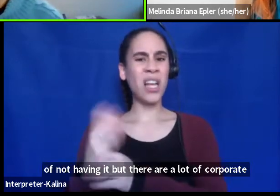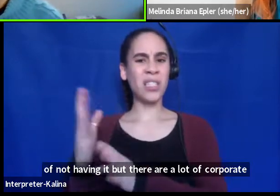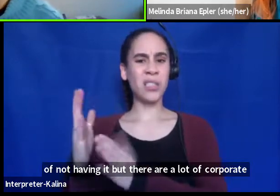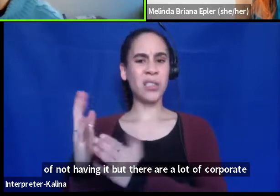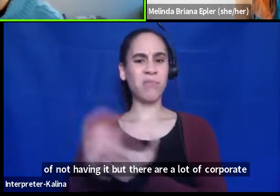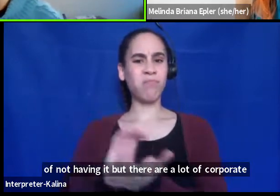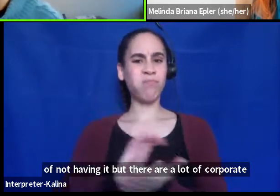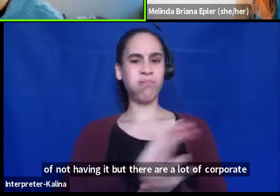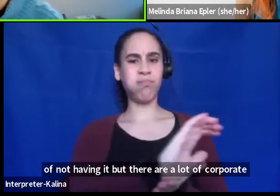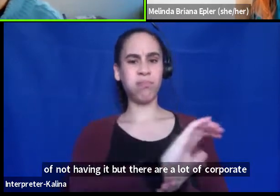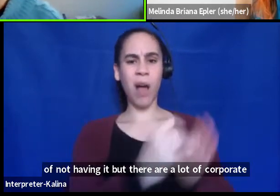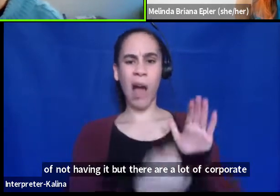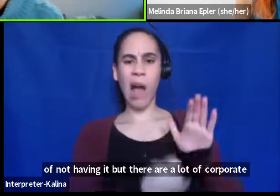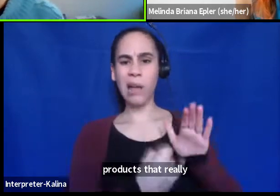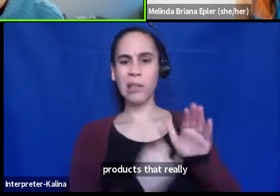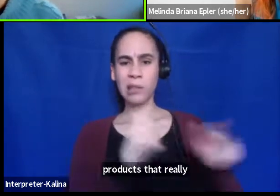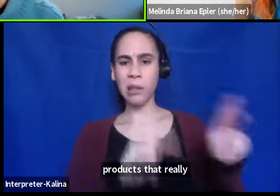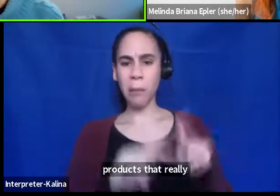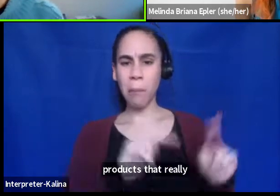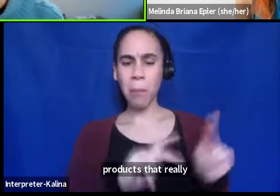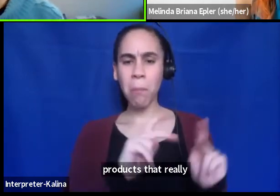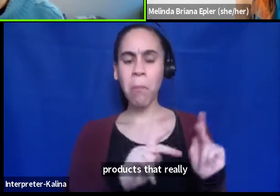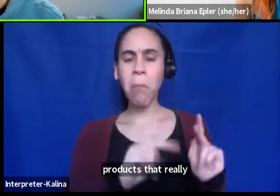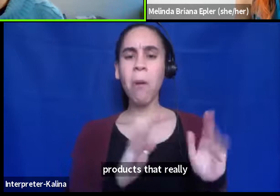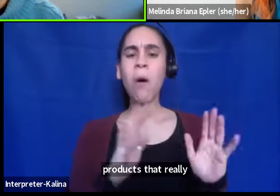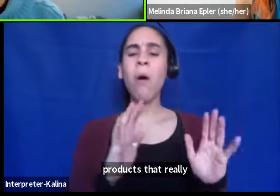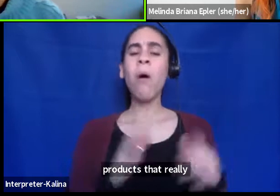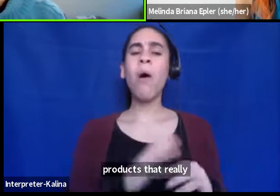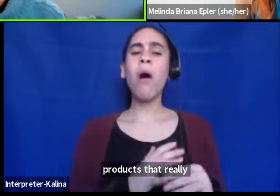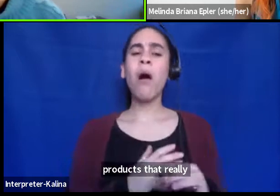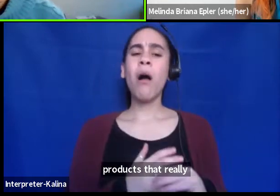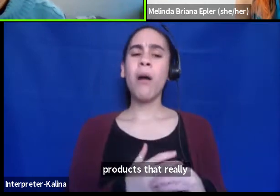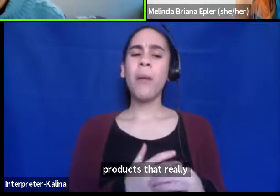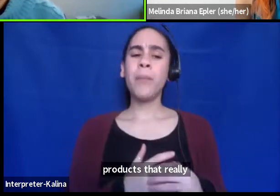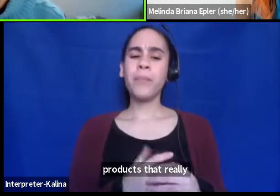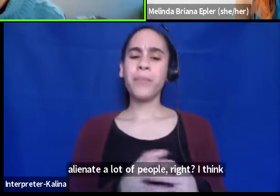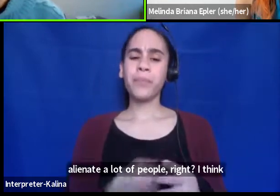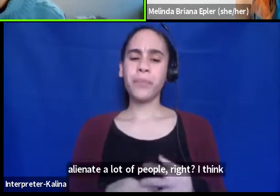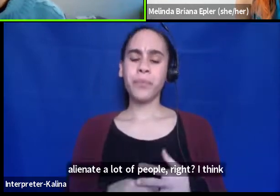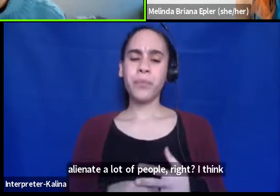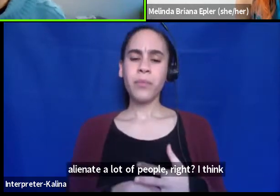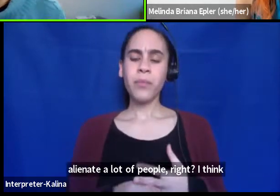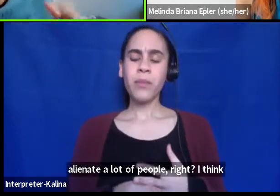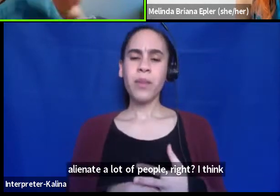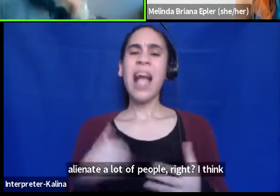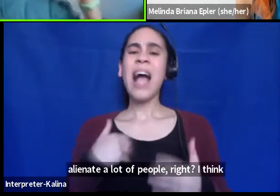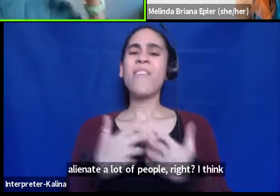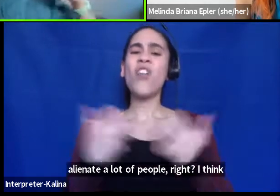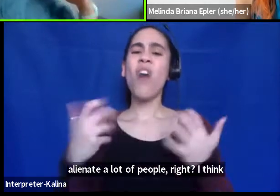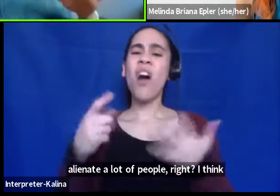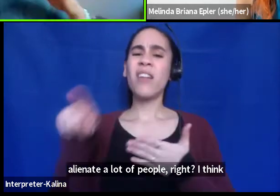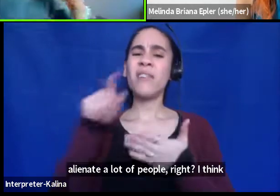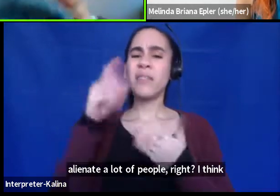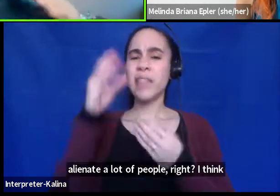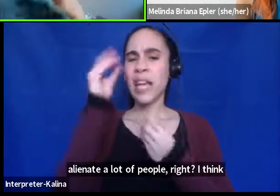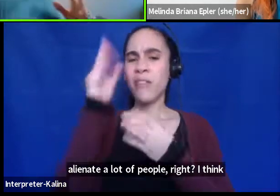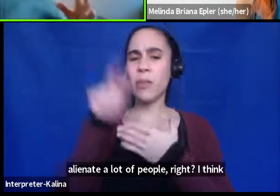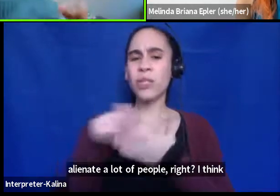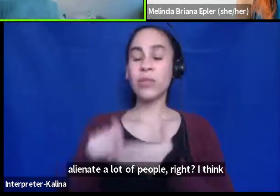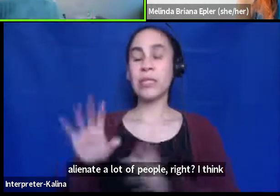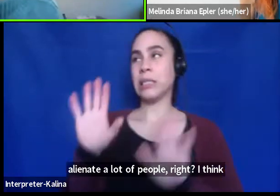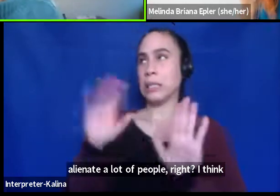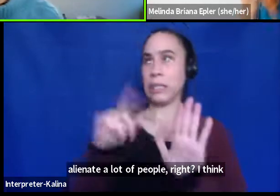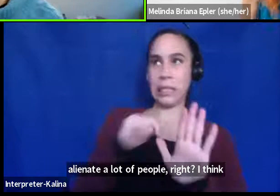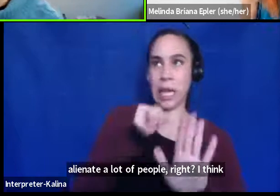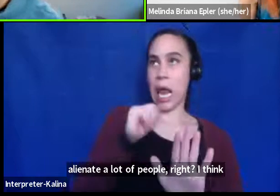people, right? Like, I mean, I think there was a lot of stuff written about like, and this isn't my world, so I'm